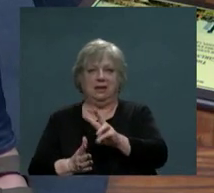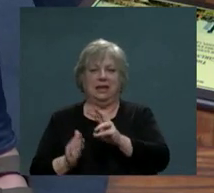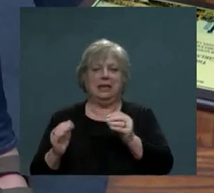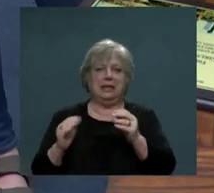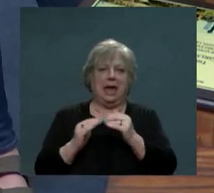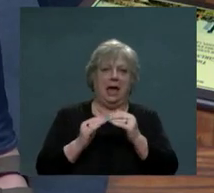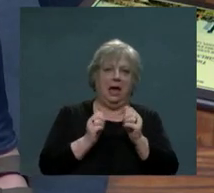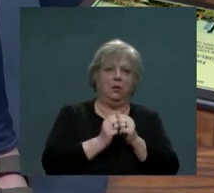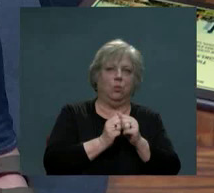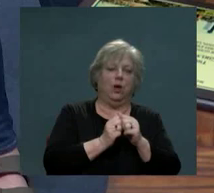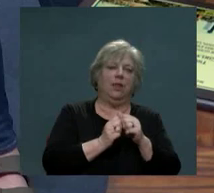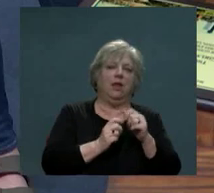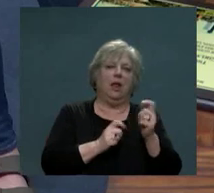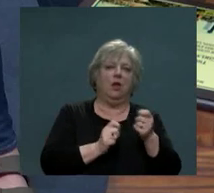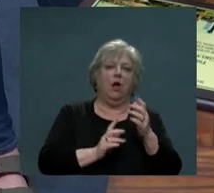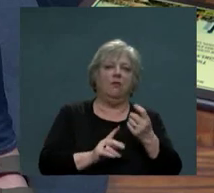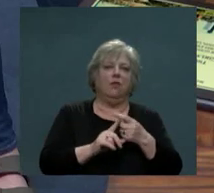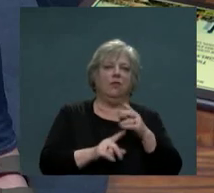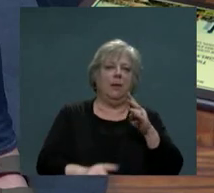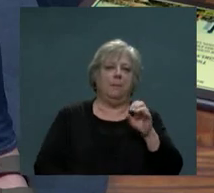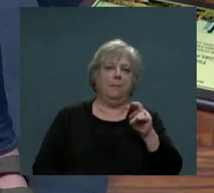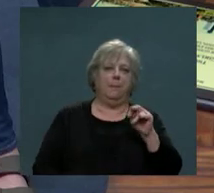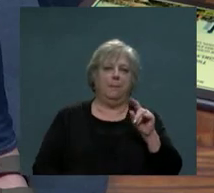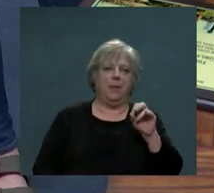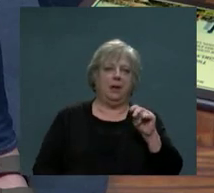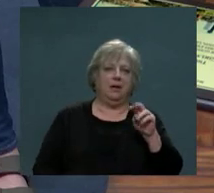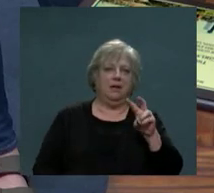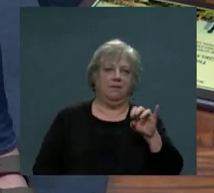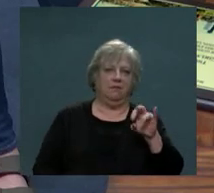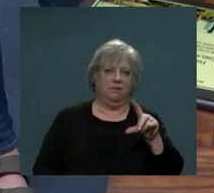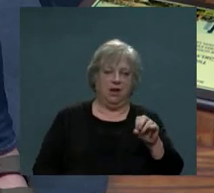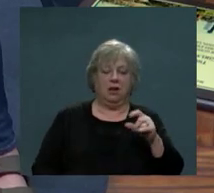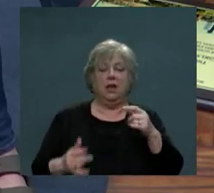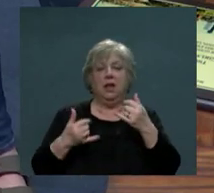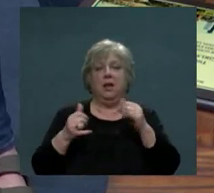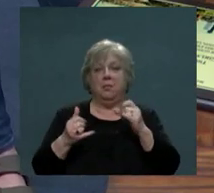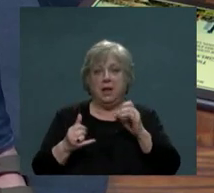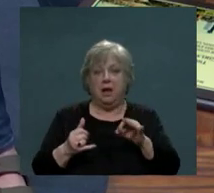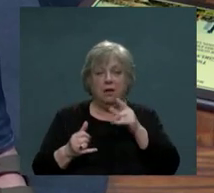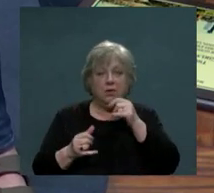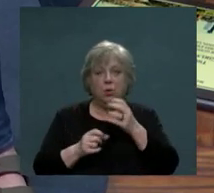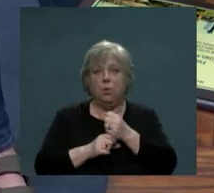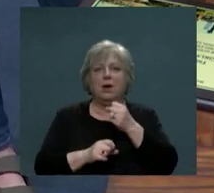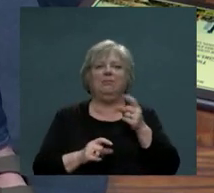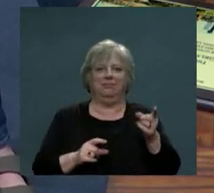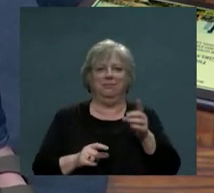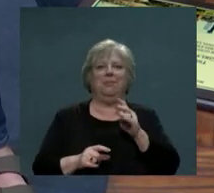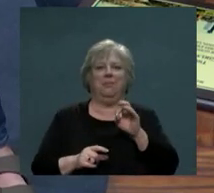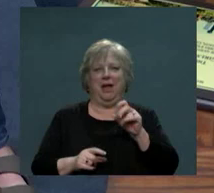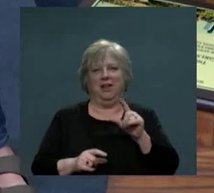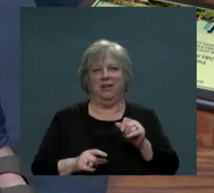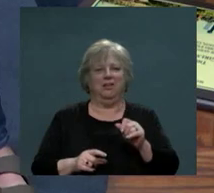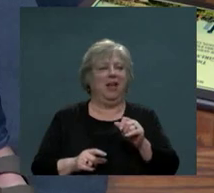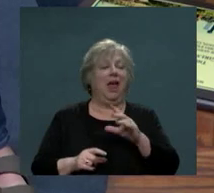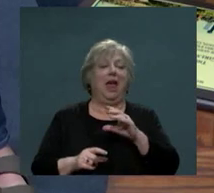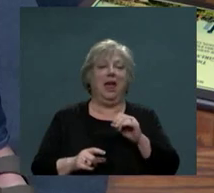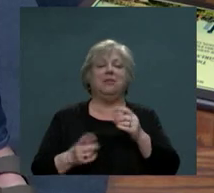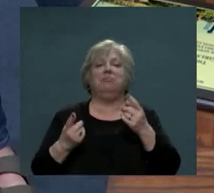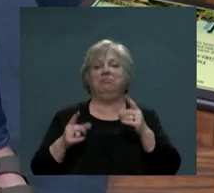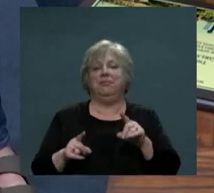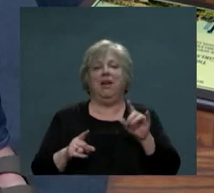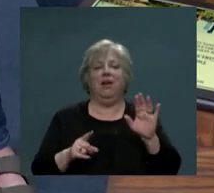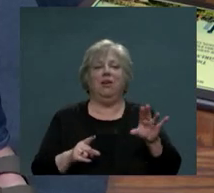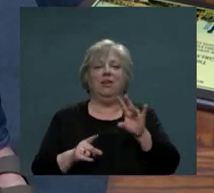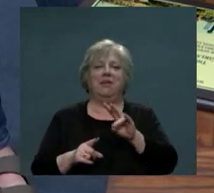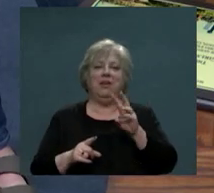Bentonville. Bailey won the playoff to capture the overall girls' golf championship. Incidentally, her